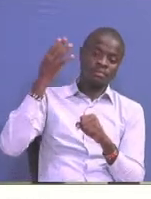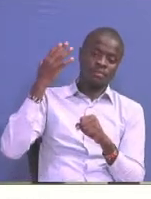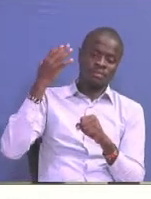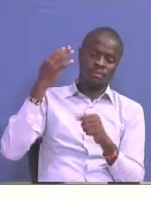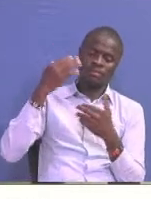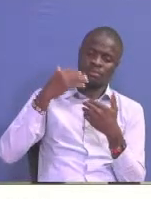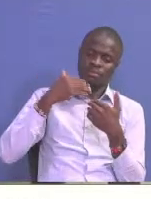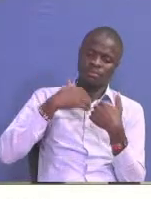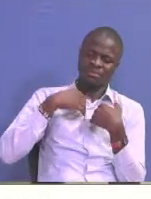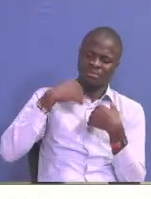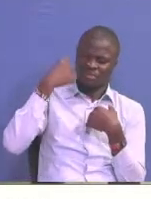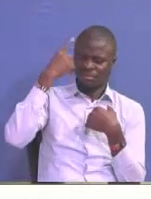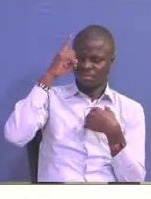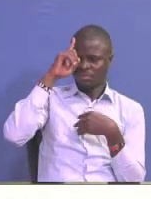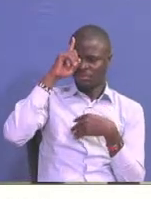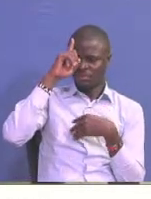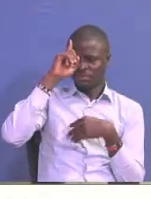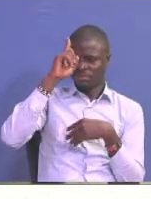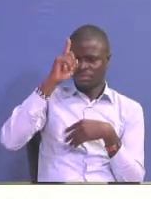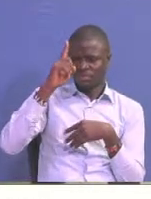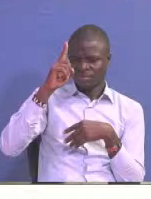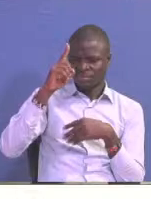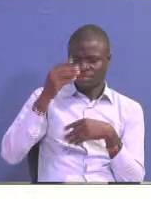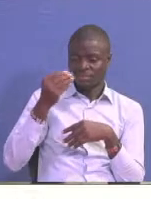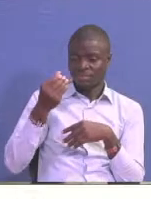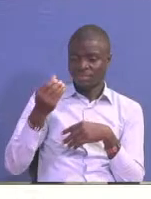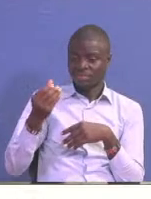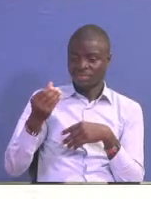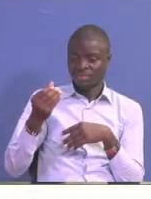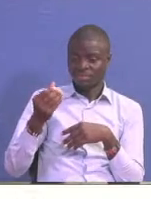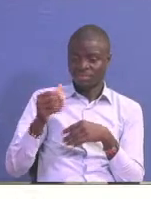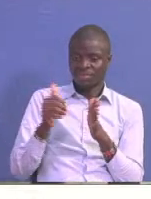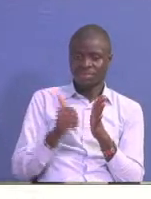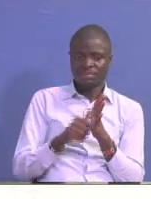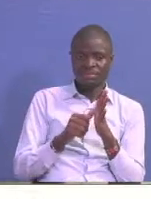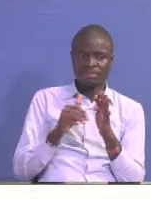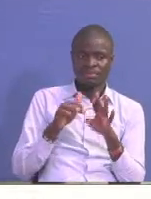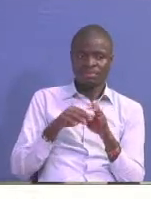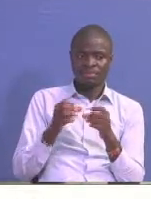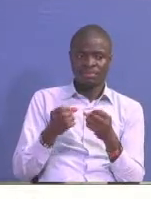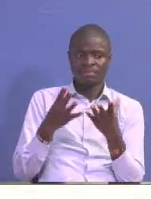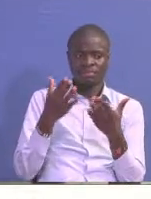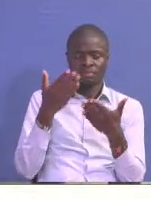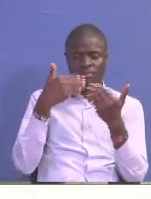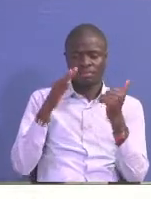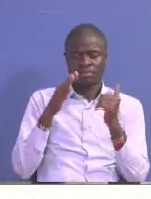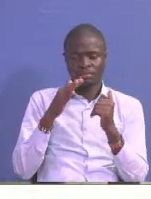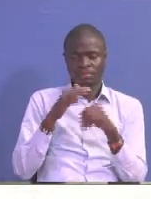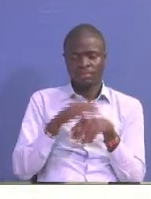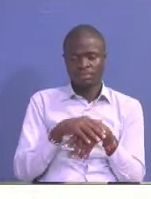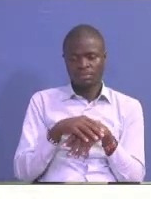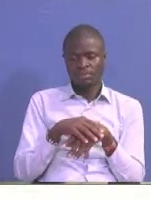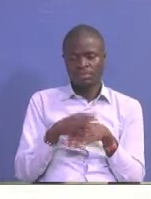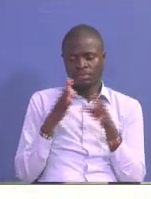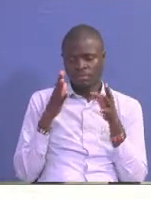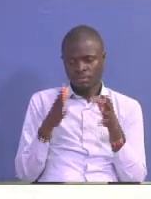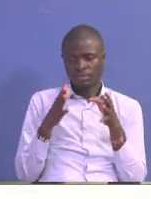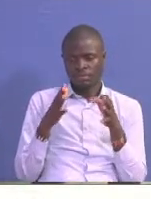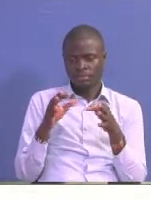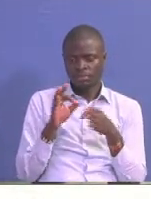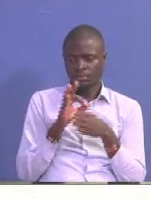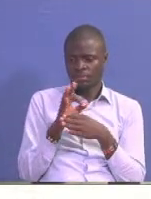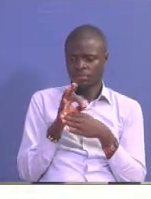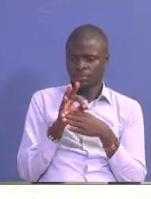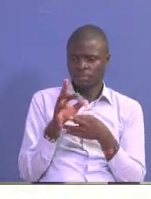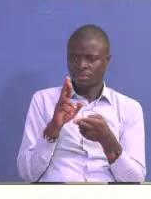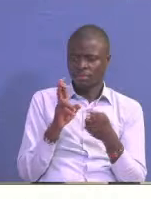there are serious financial constraints in public universities today. Hence, the recent government financing